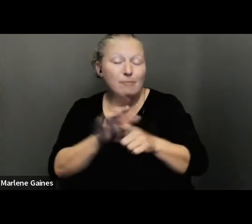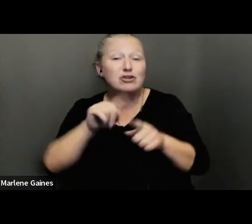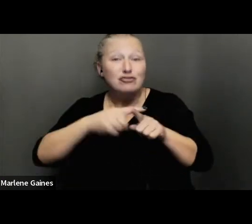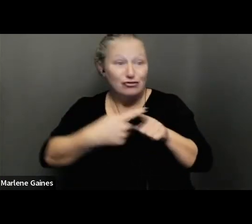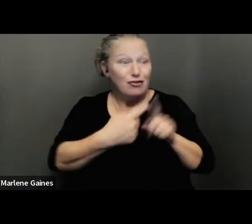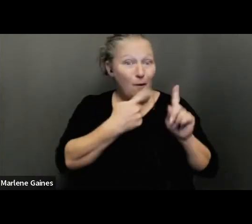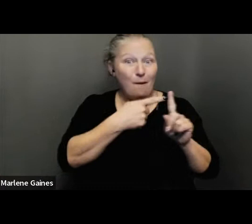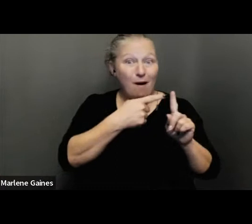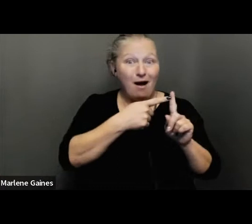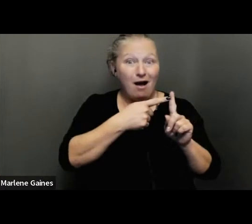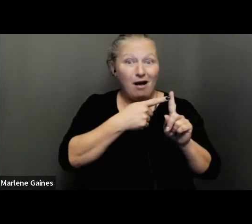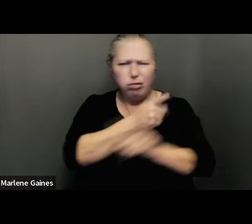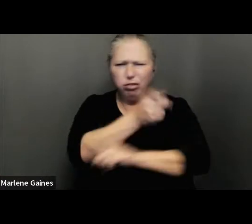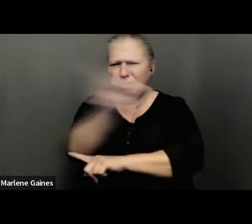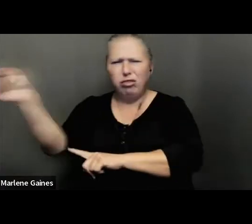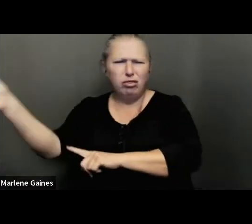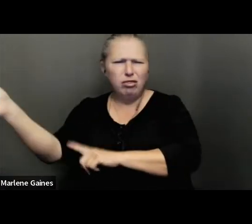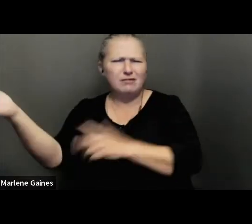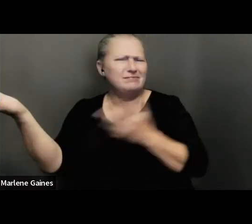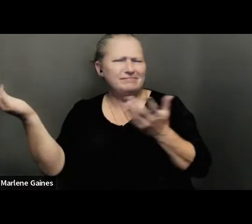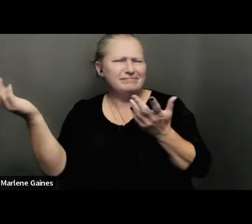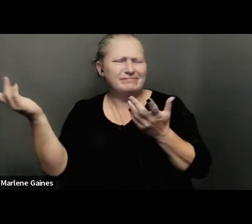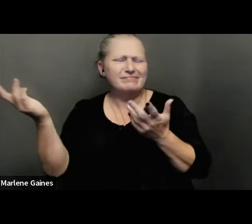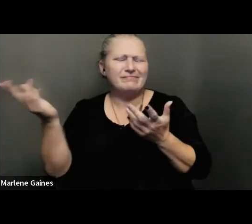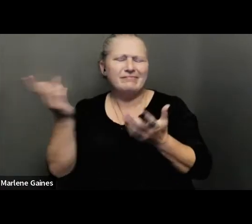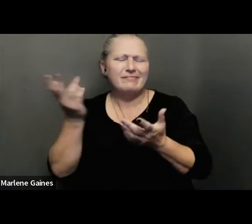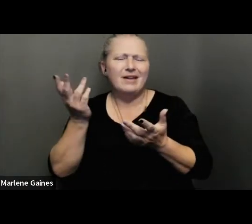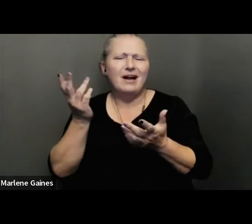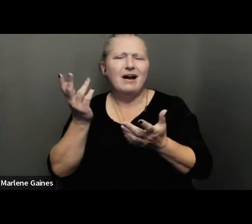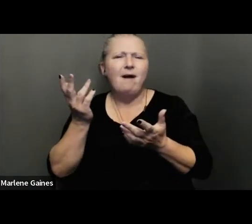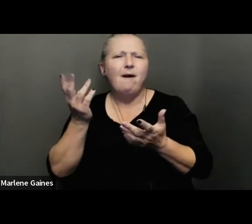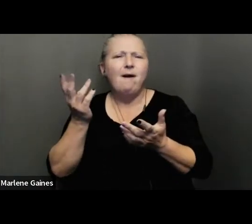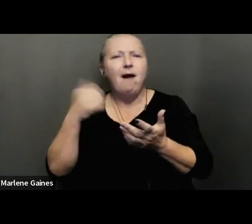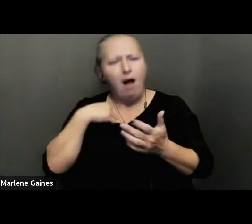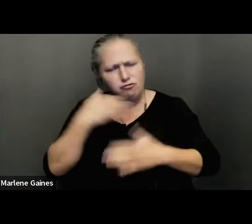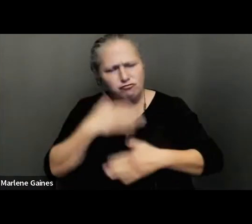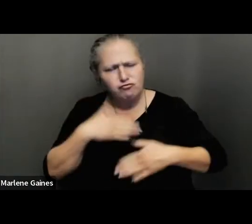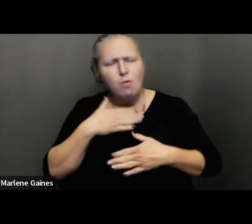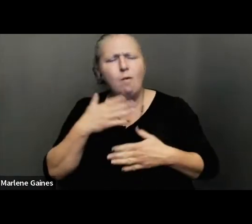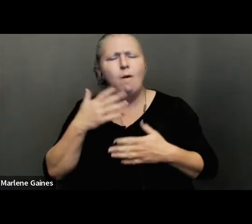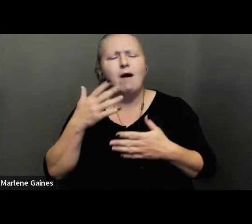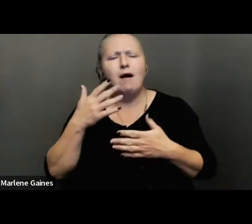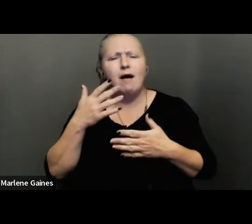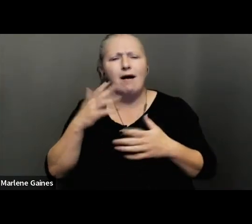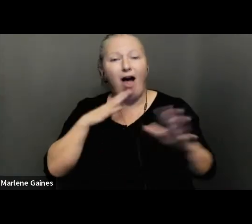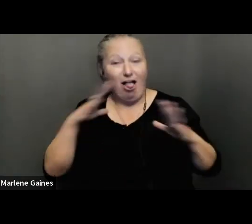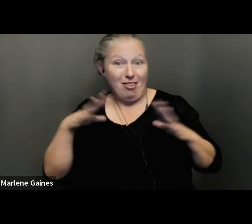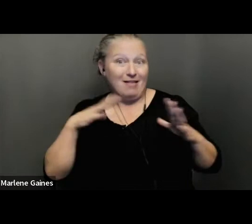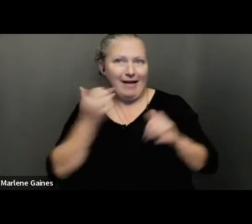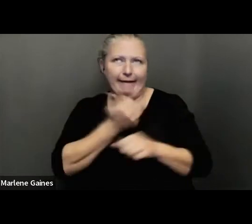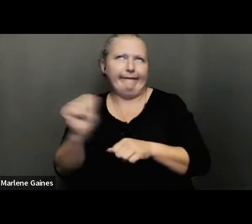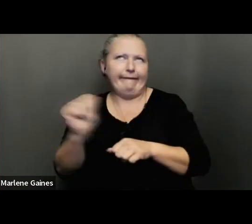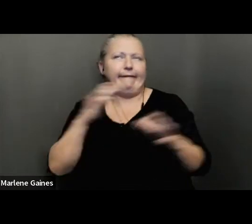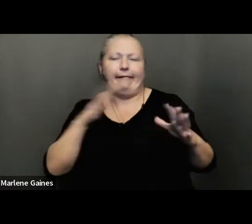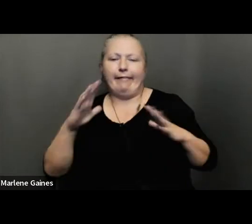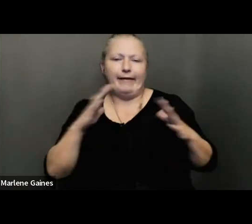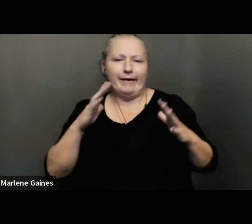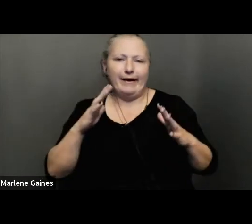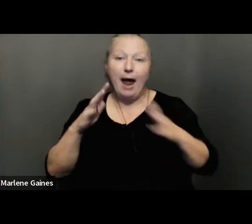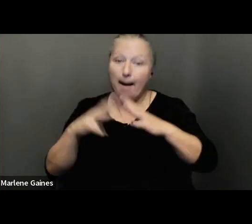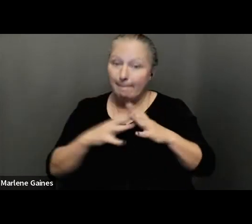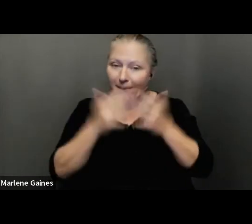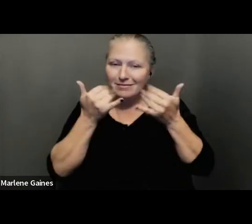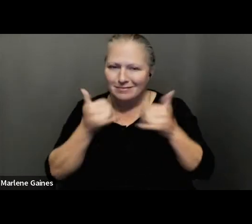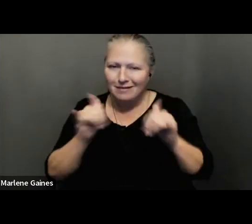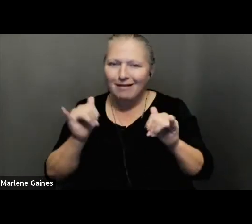a whole other direction. And as far as I'm concerned, as much as I enjoy a holiday, any holiday, America still